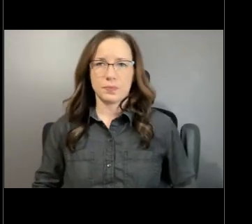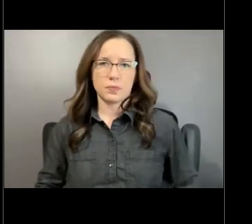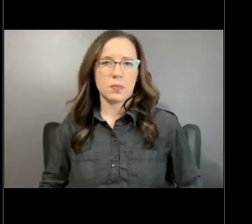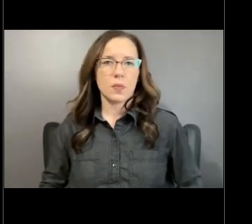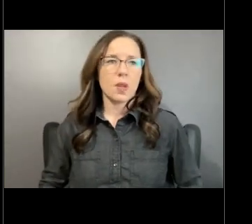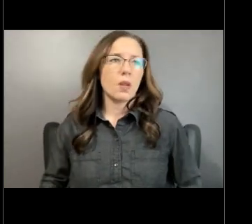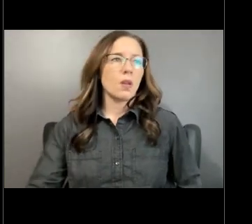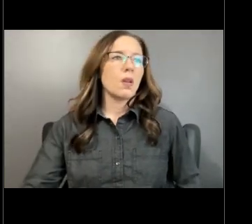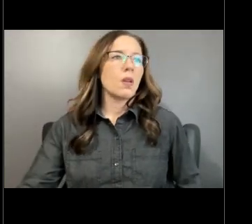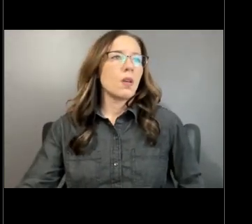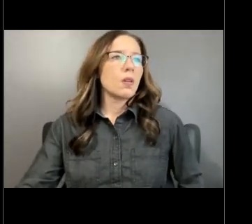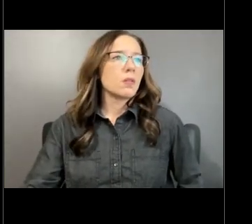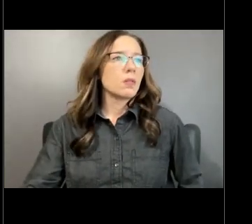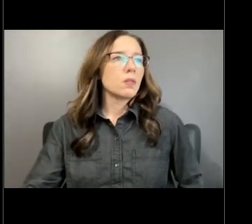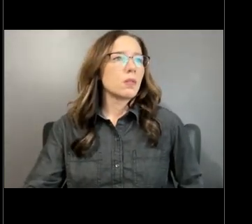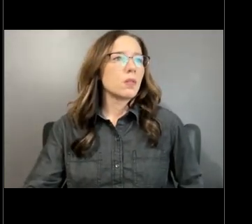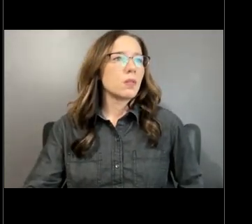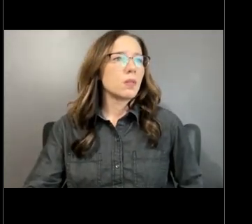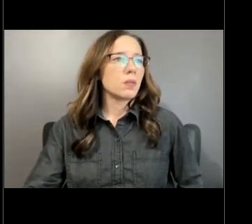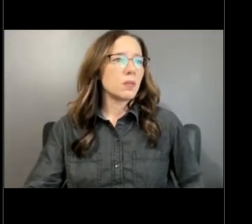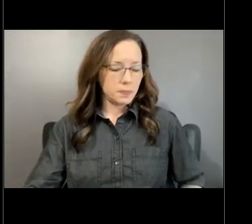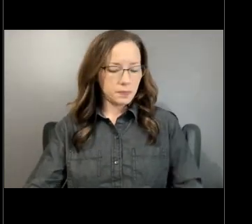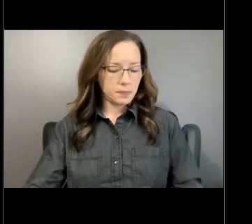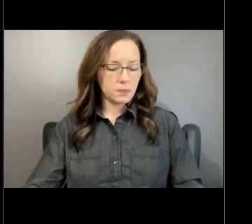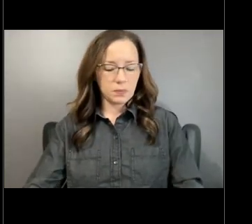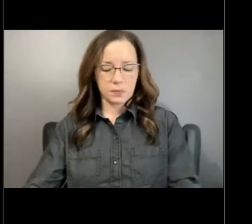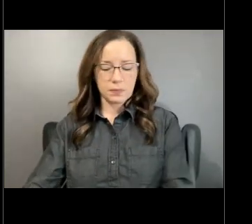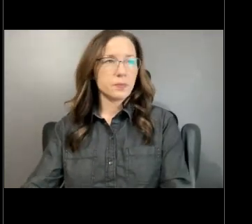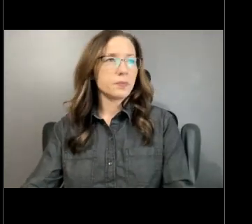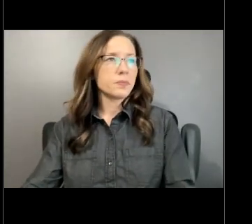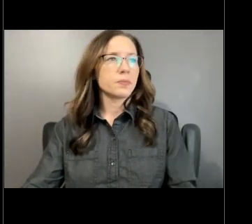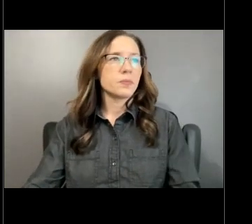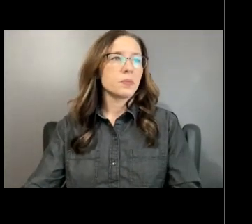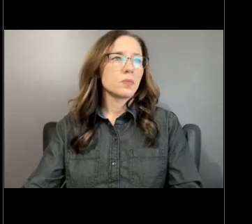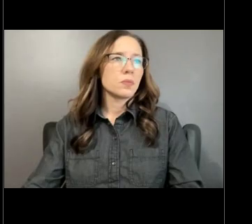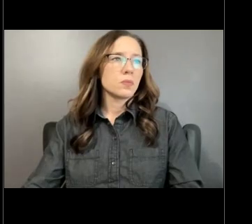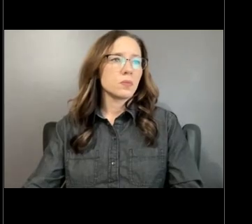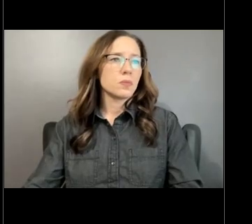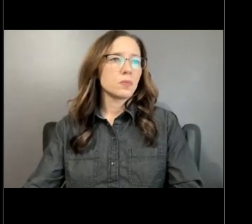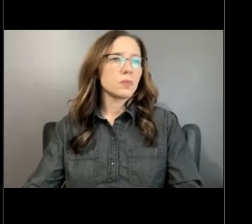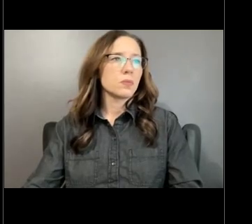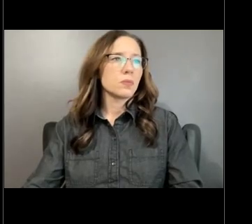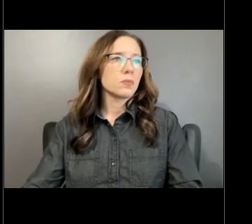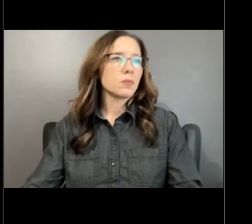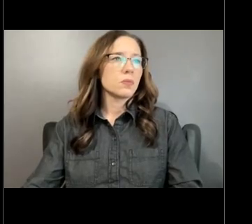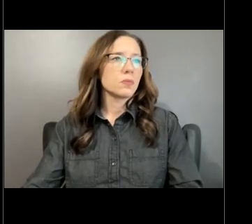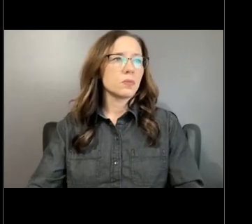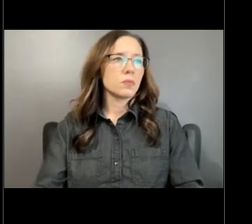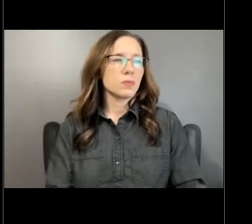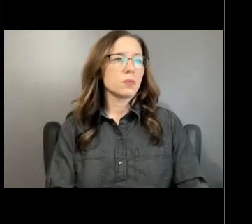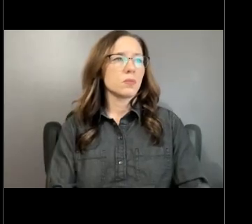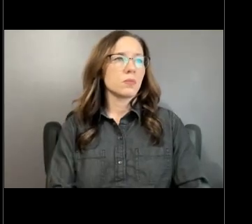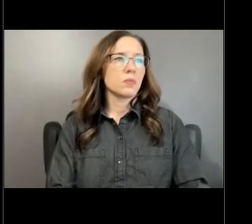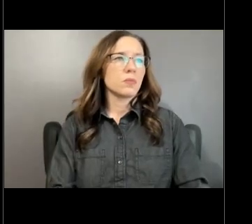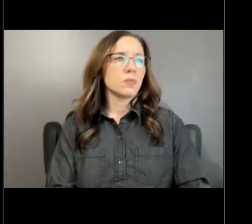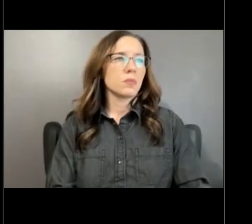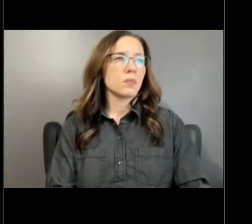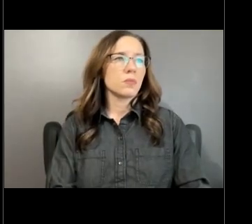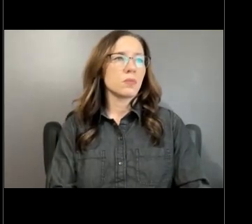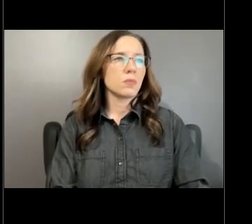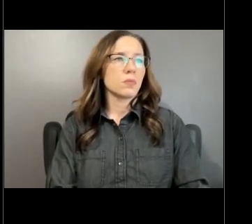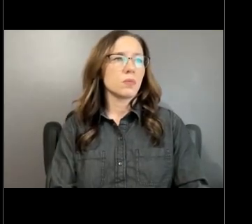must be what orientation? Is it A, diagonal or reverse diagonal, or B, parallel or